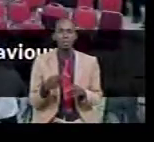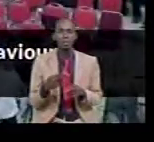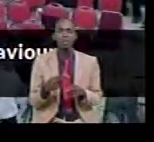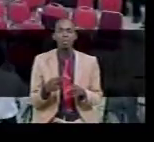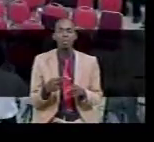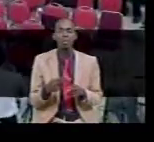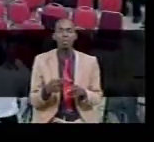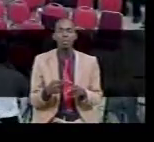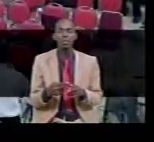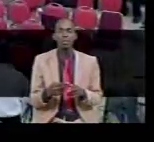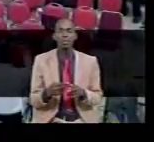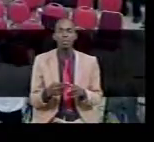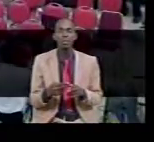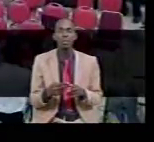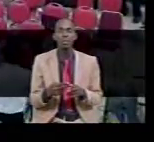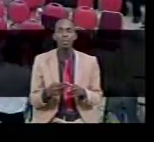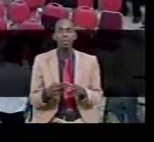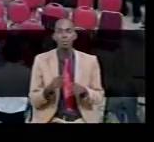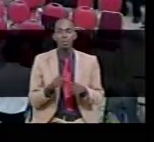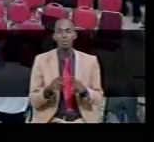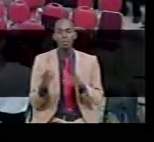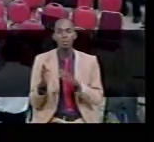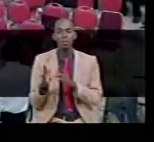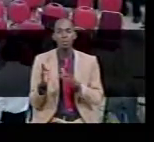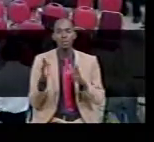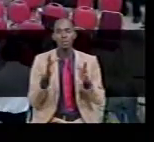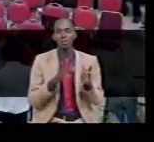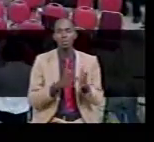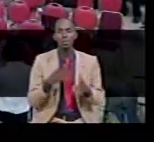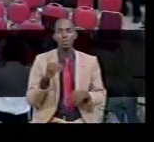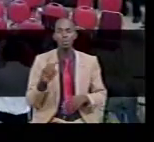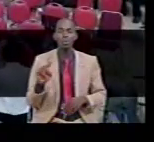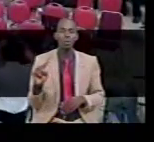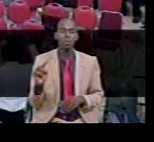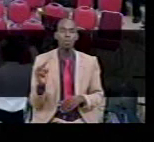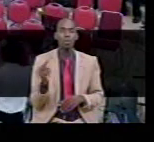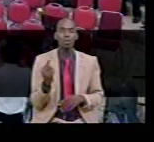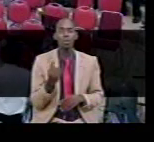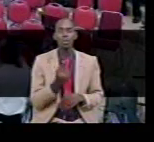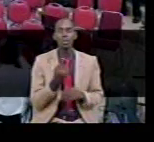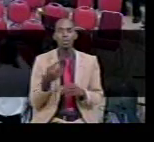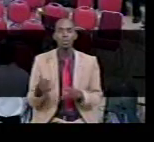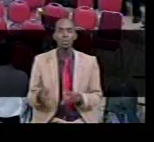other name but Jesus, the only